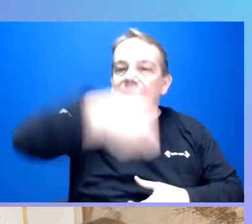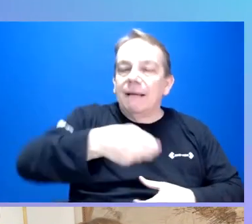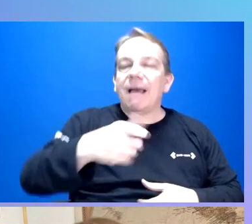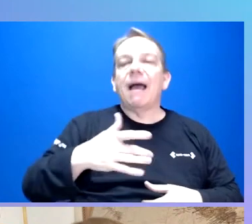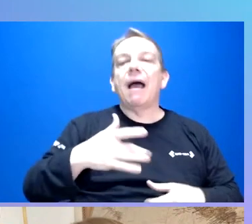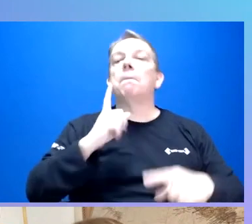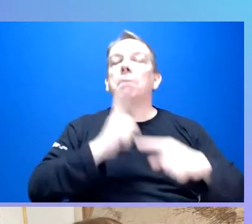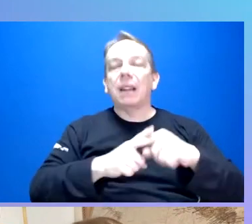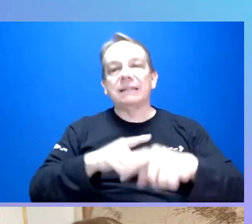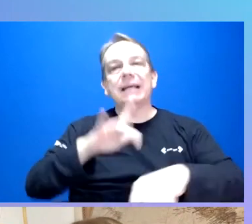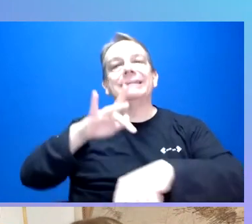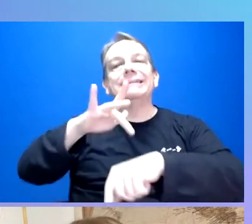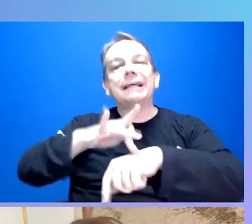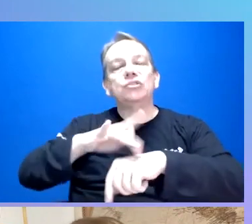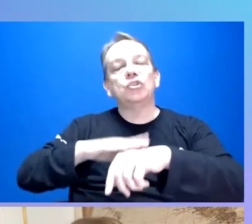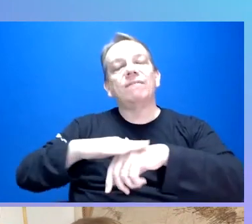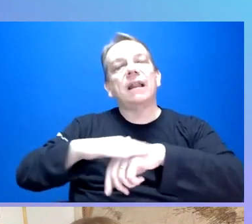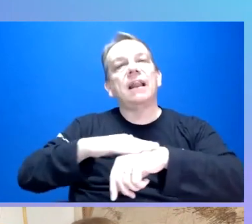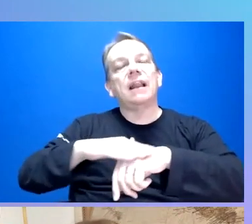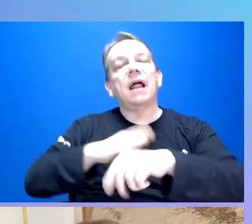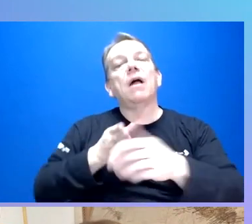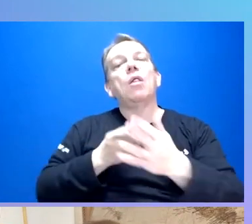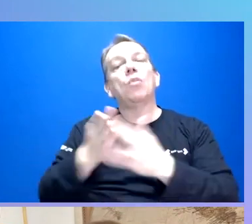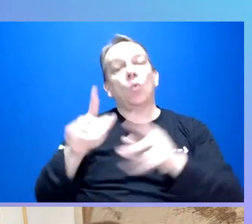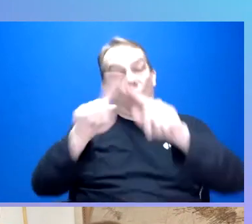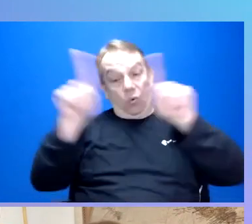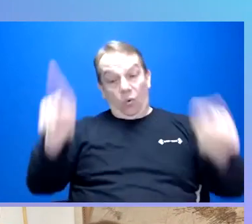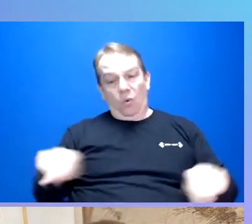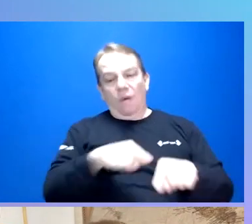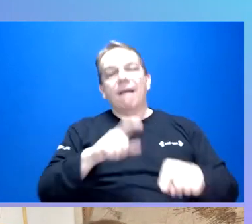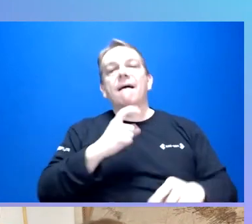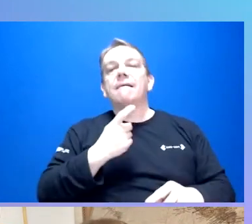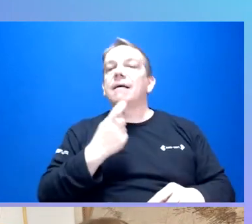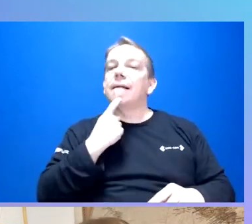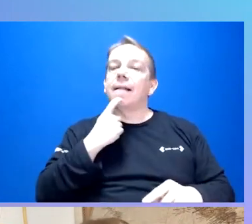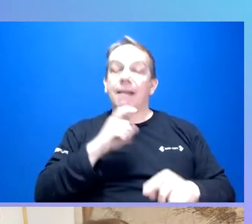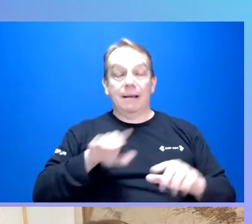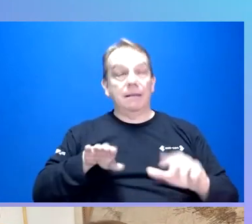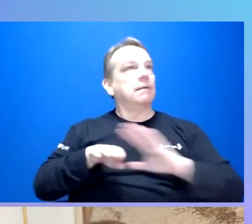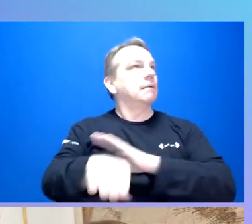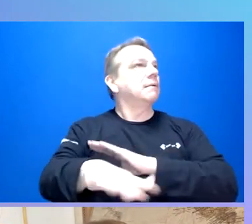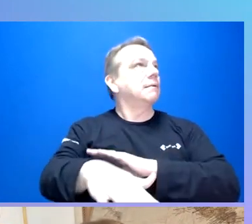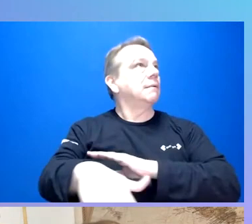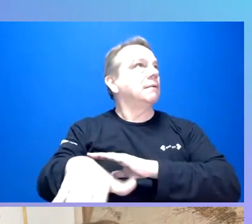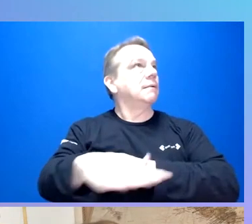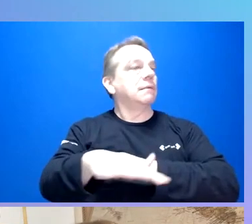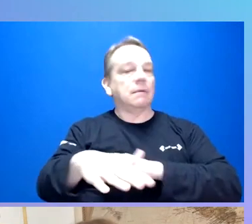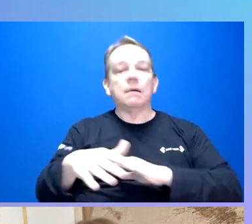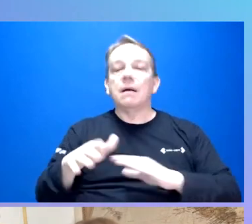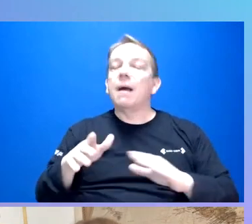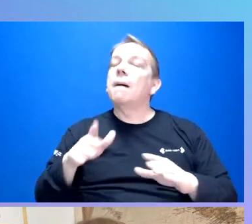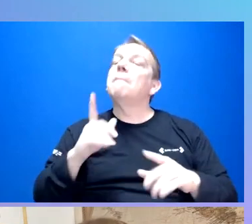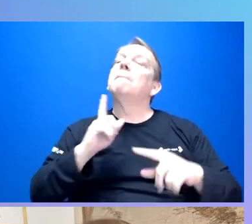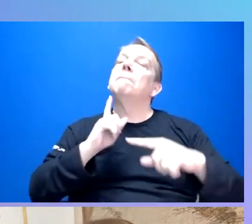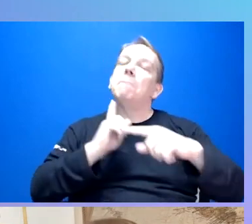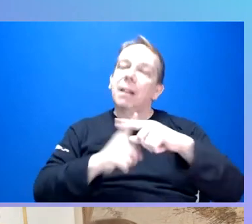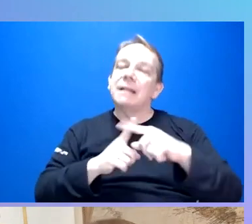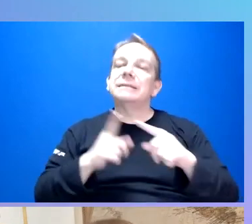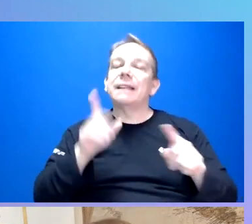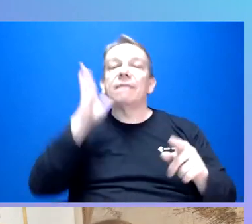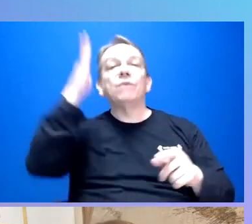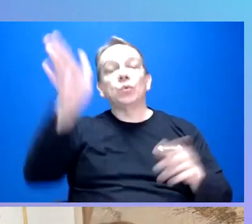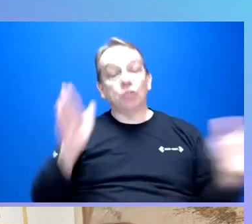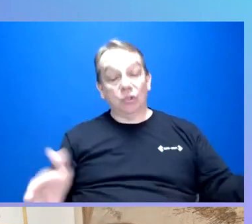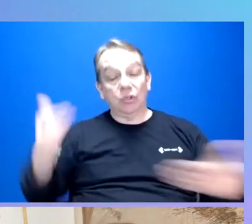texture through a hole in the acrylic. But the entire kettle was encased in an acrylic cube. So I think in the future,